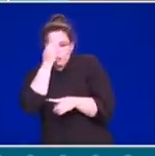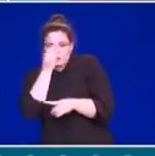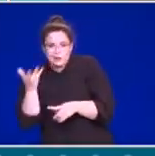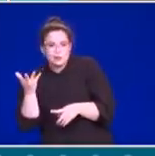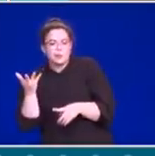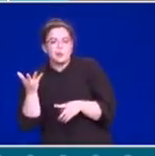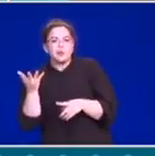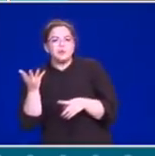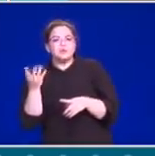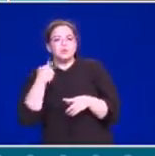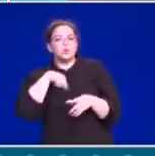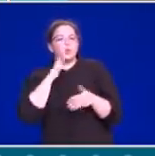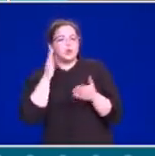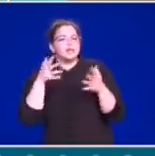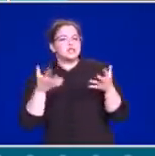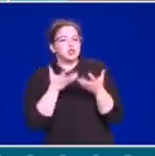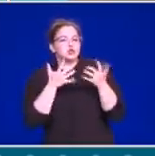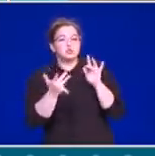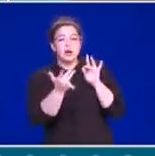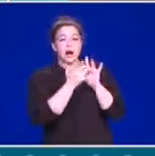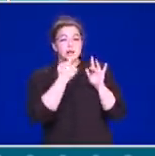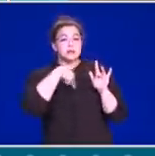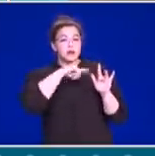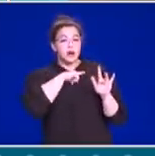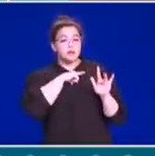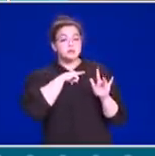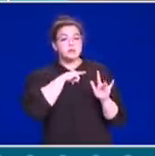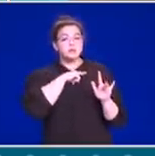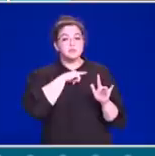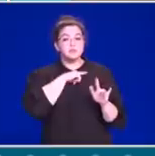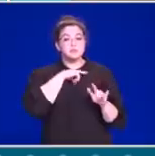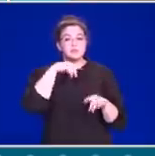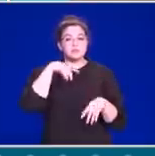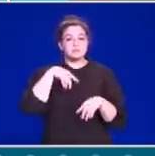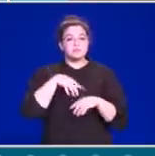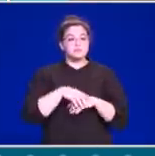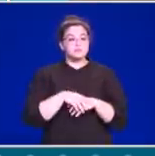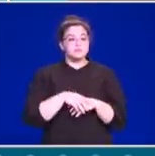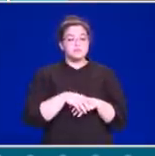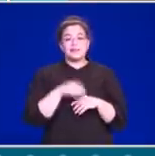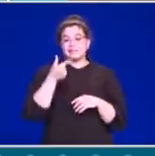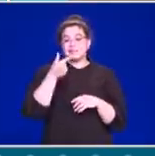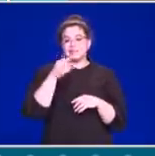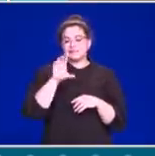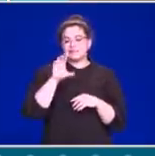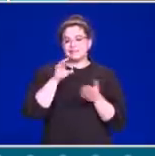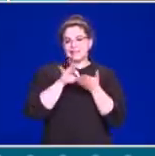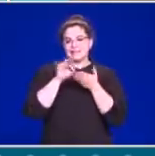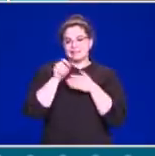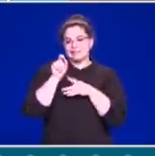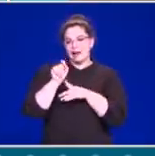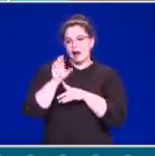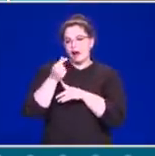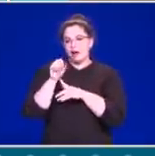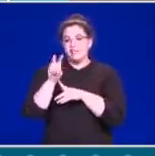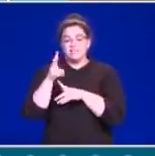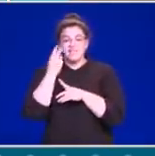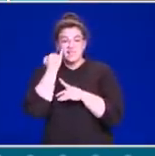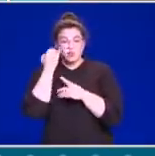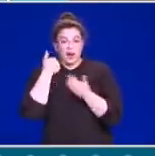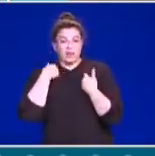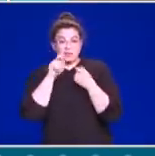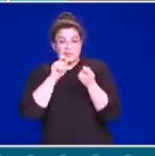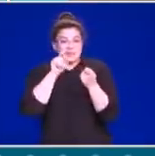over to them and encourage you to reach out to us at the Public Information Office at PIO at census.gov if you have specific questions about data that we can